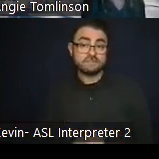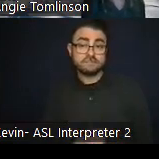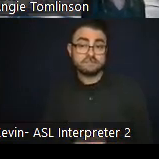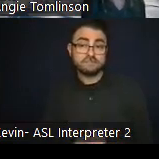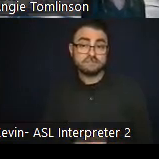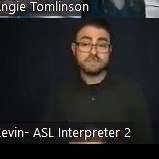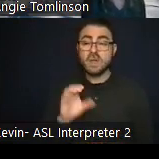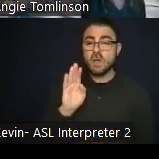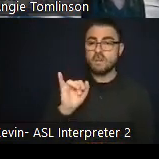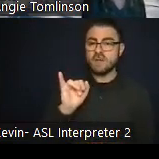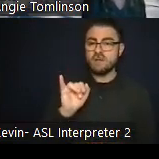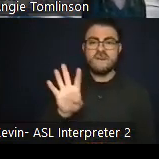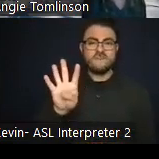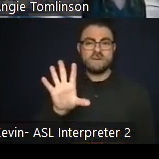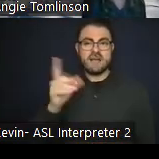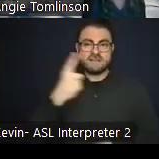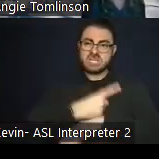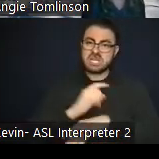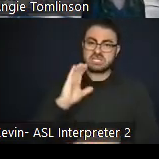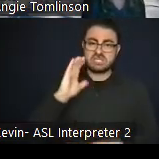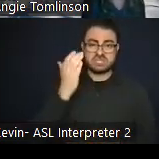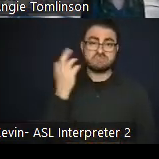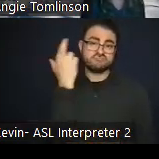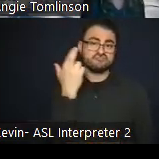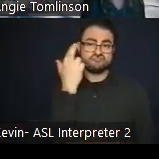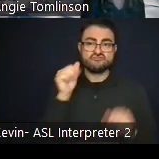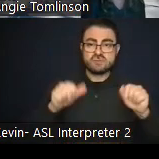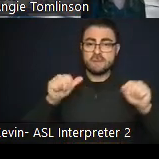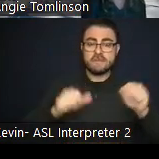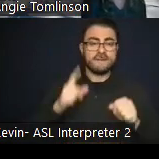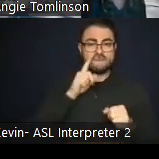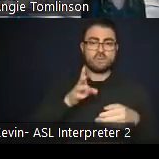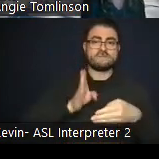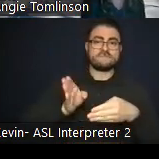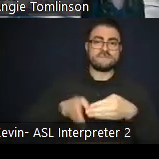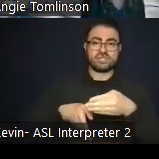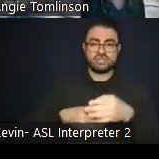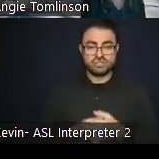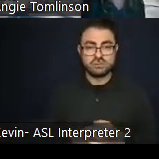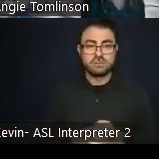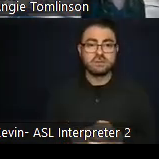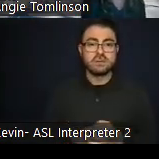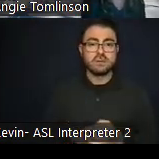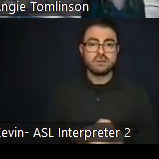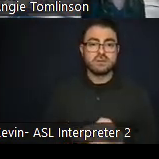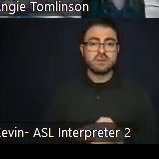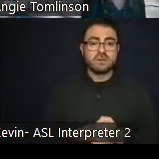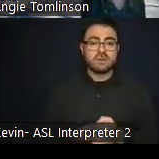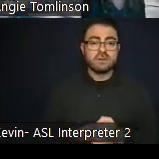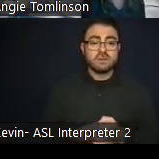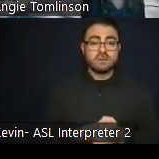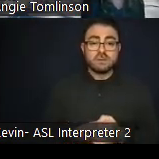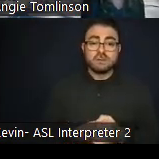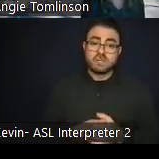seems like a reasonable time frame to get things done. It seems like a gap of what likely only being